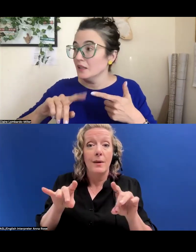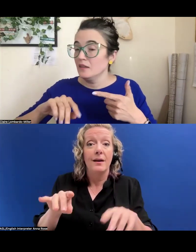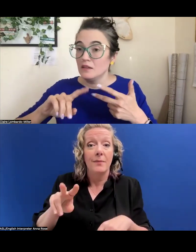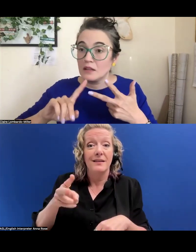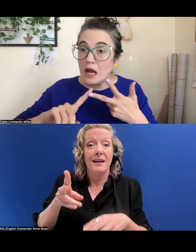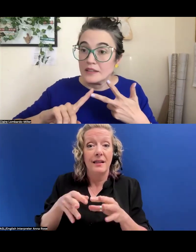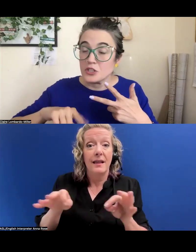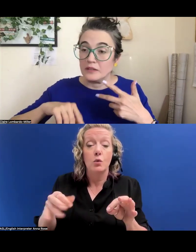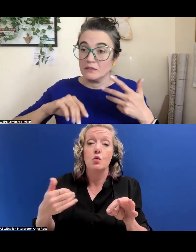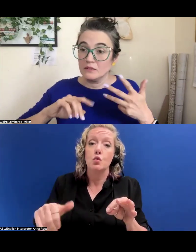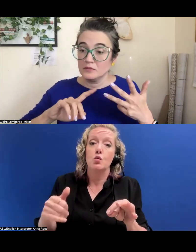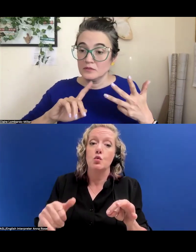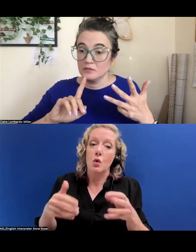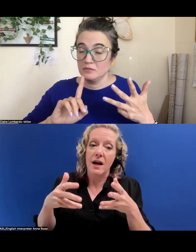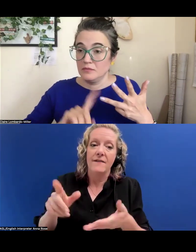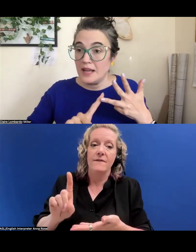money, cognition,